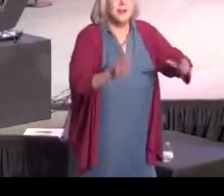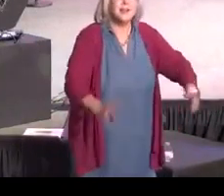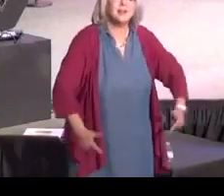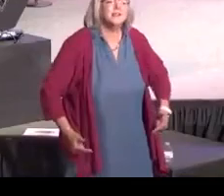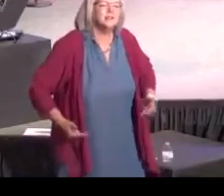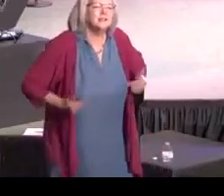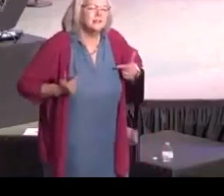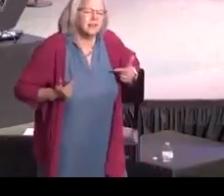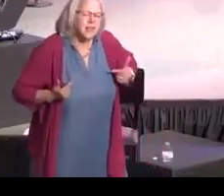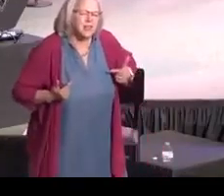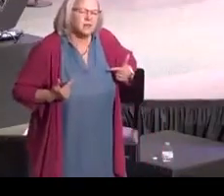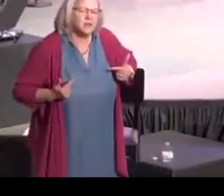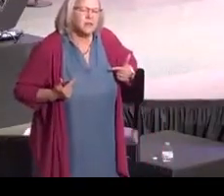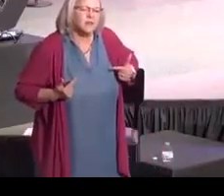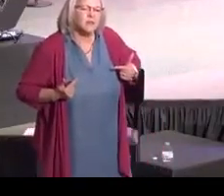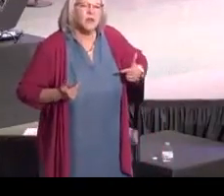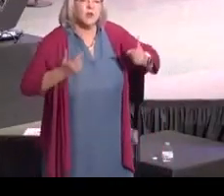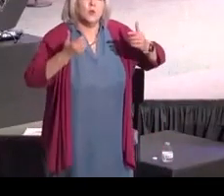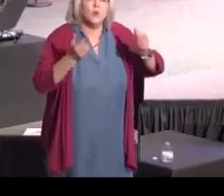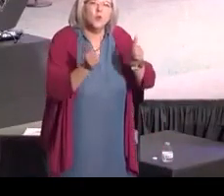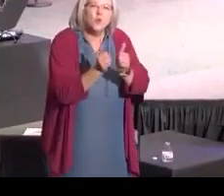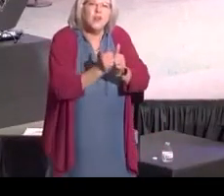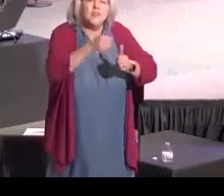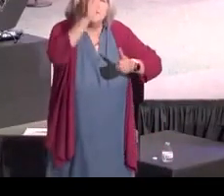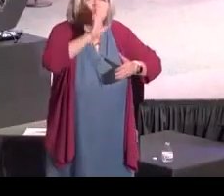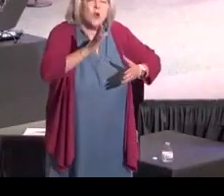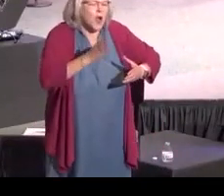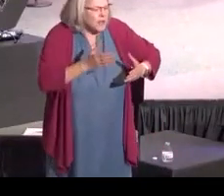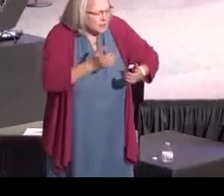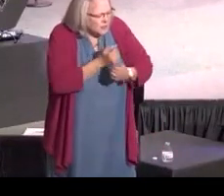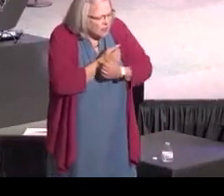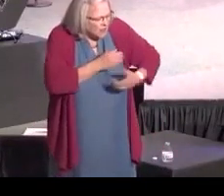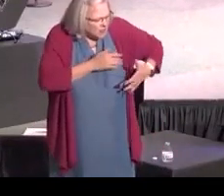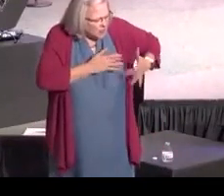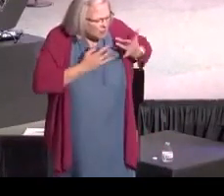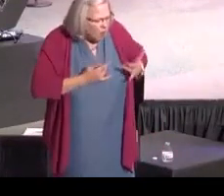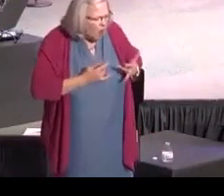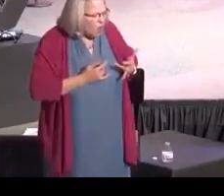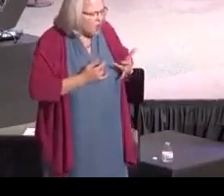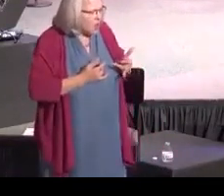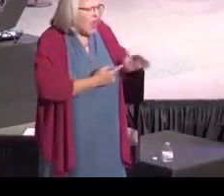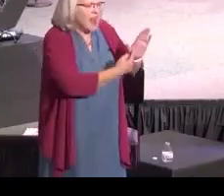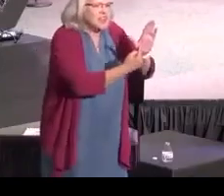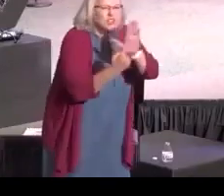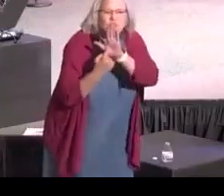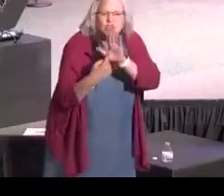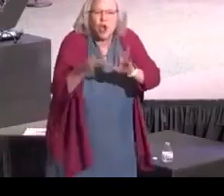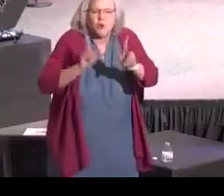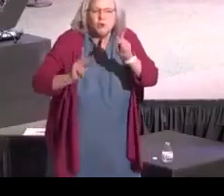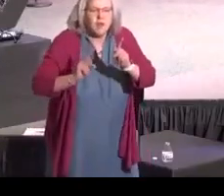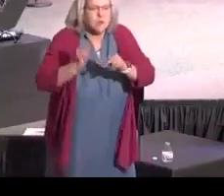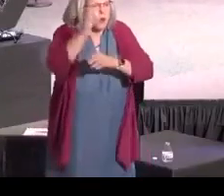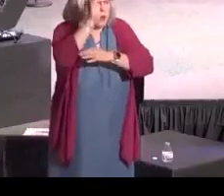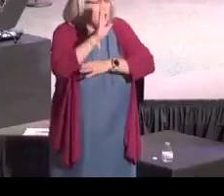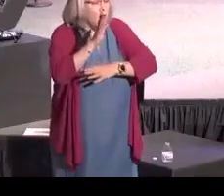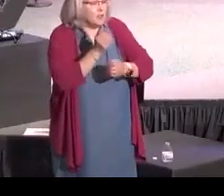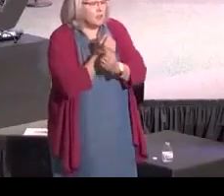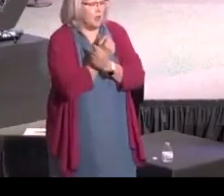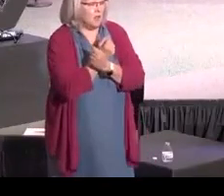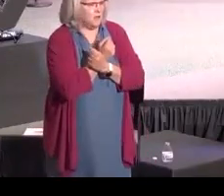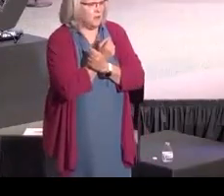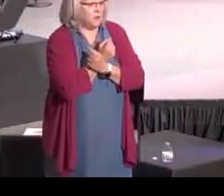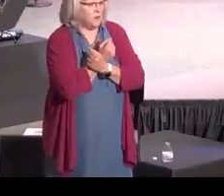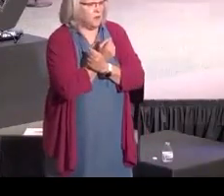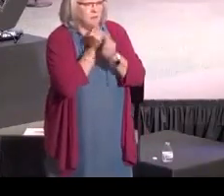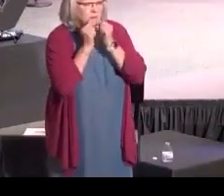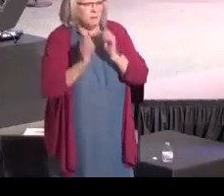recently, and even some national, international people, Christians, who do a lot of talking, but they don't do a lot of walking.